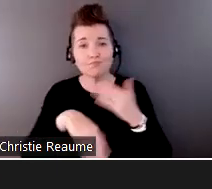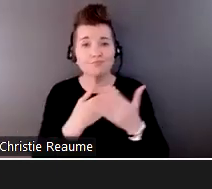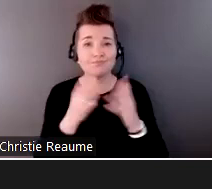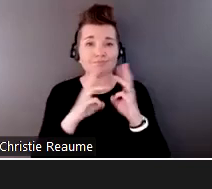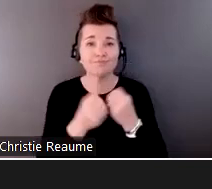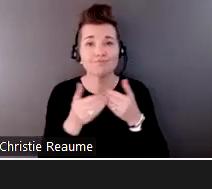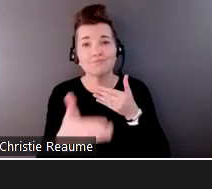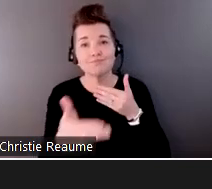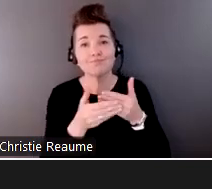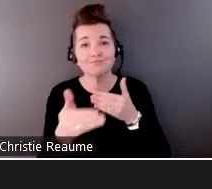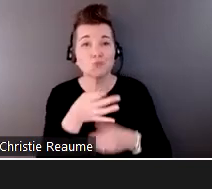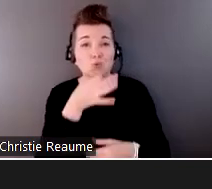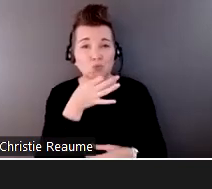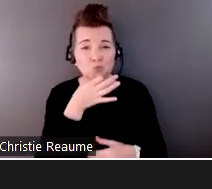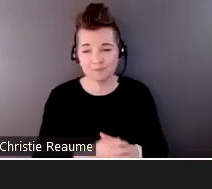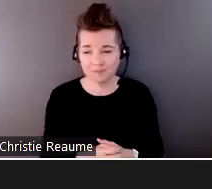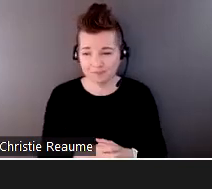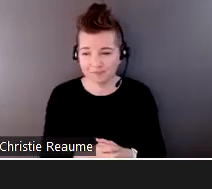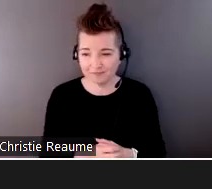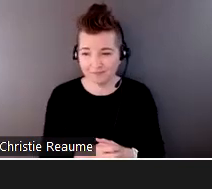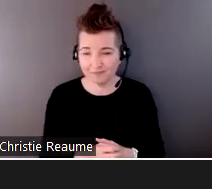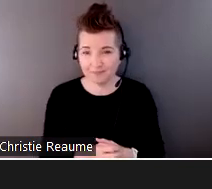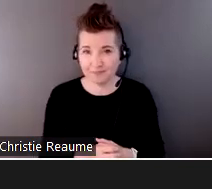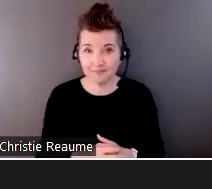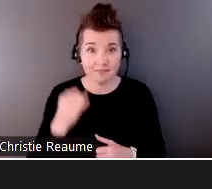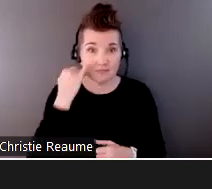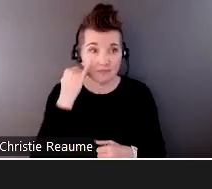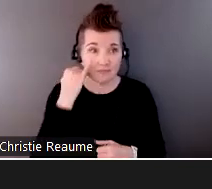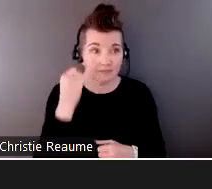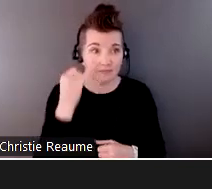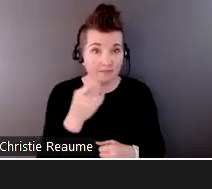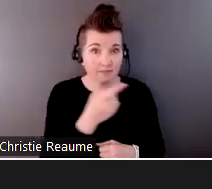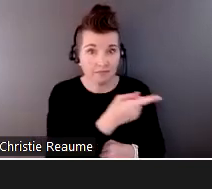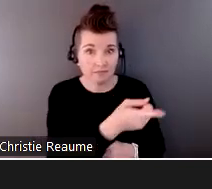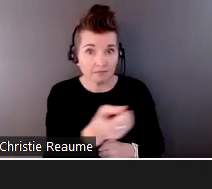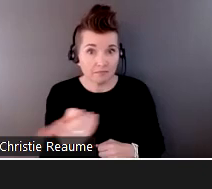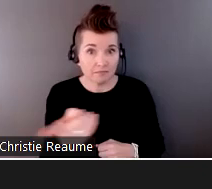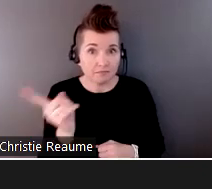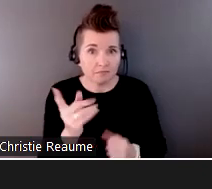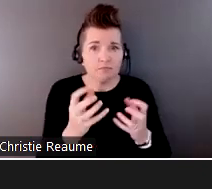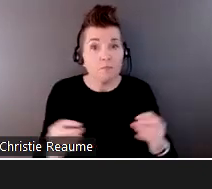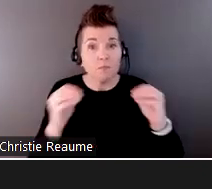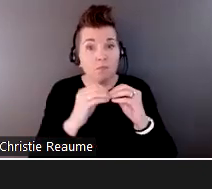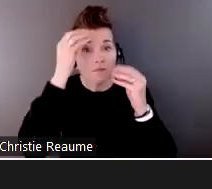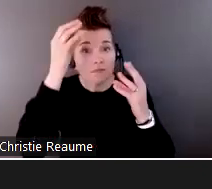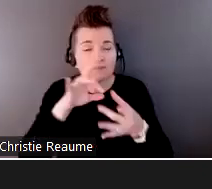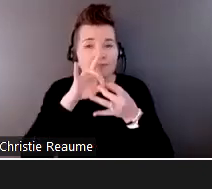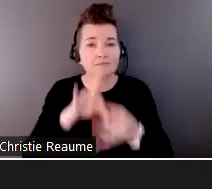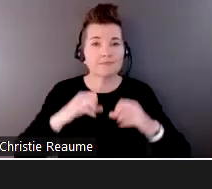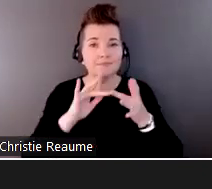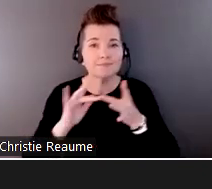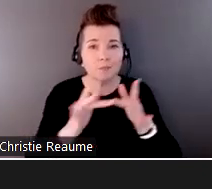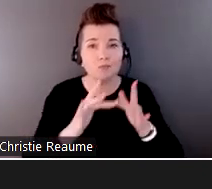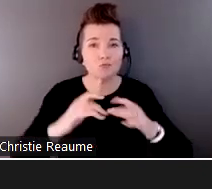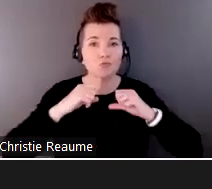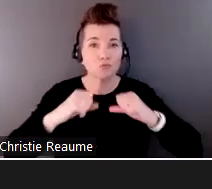we are also interest if anyone is interested to get further information around the cyber security awareness month we have the hashtag there around